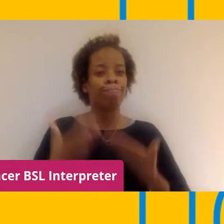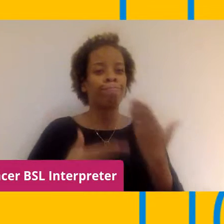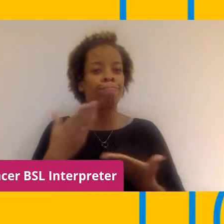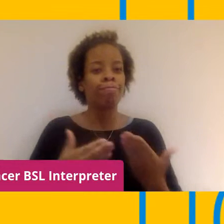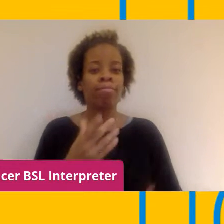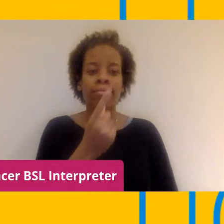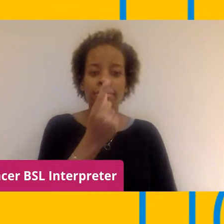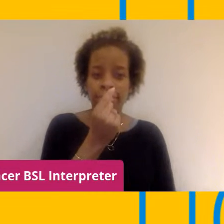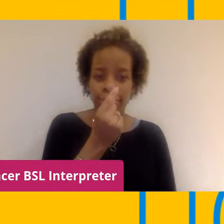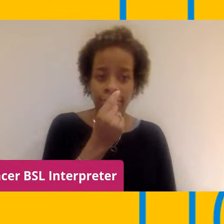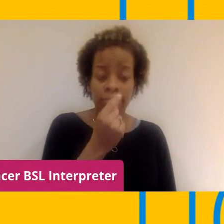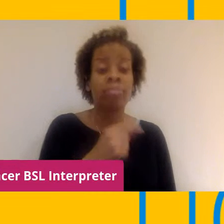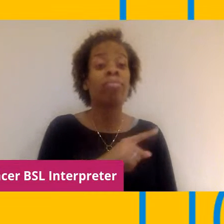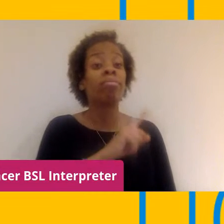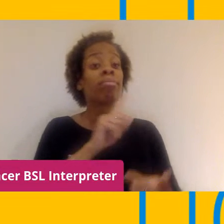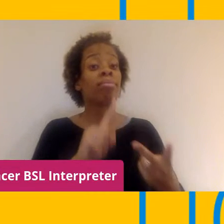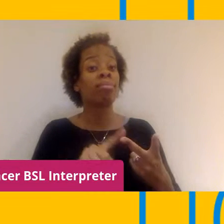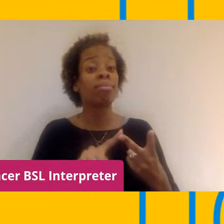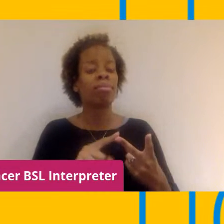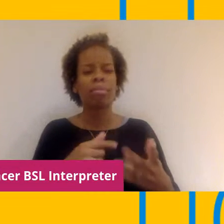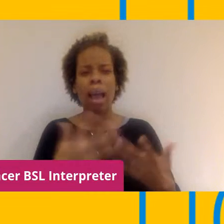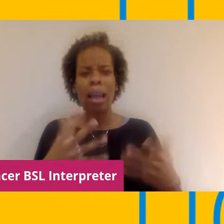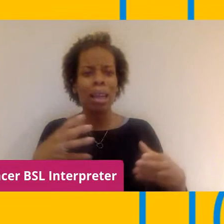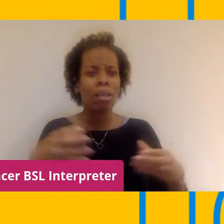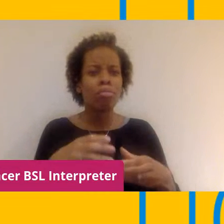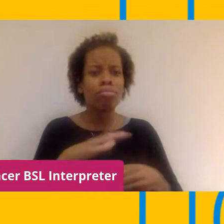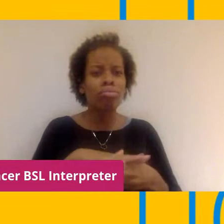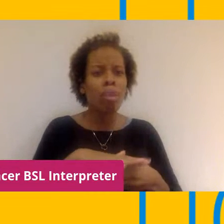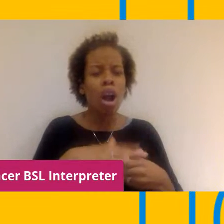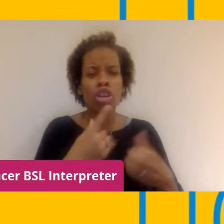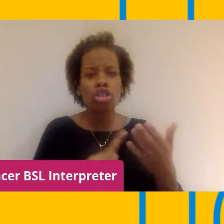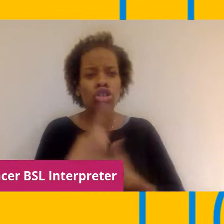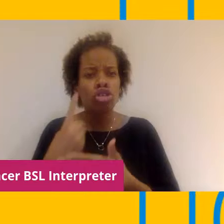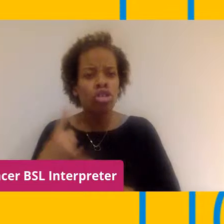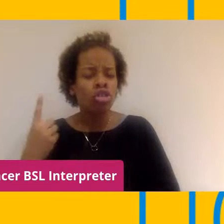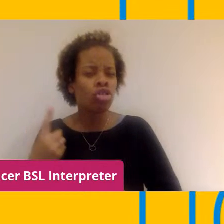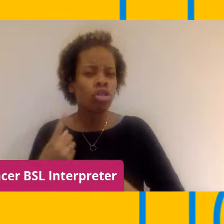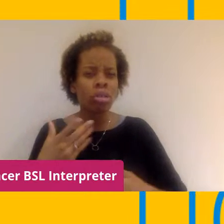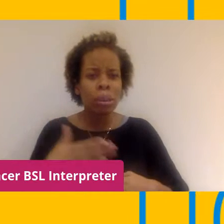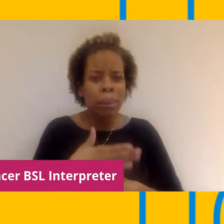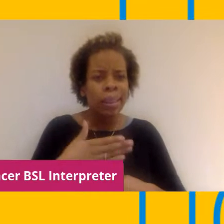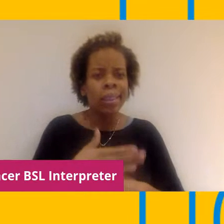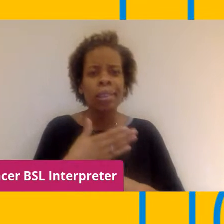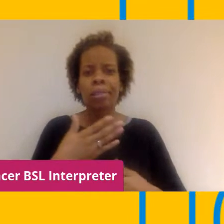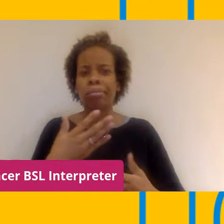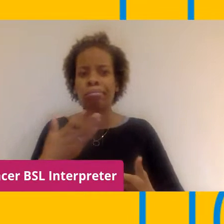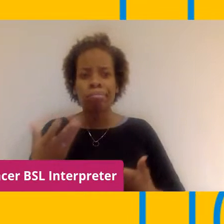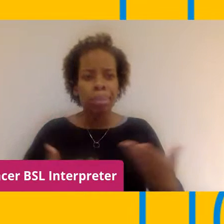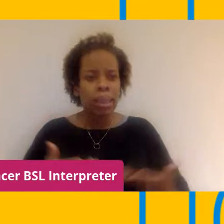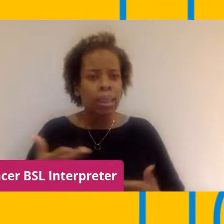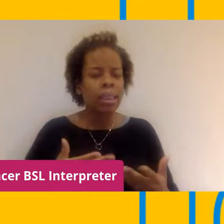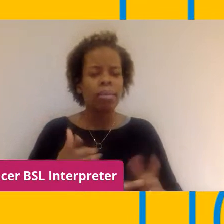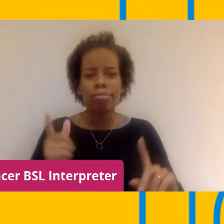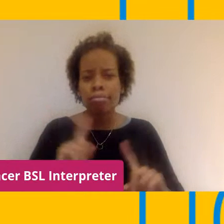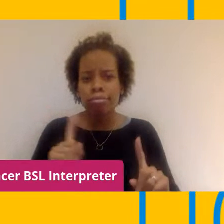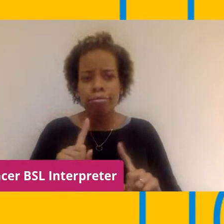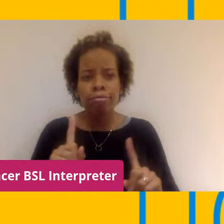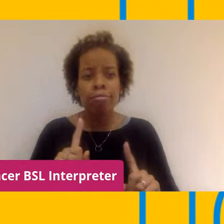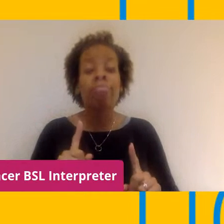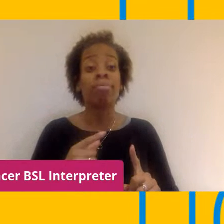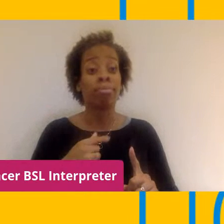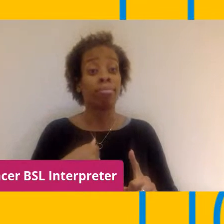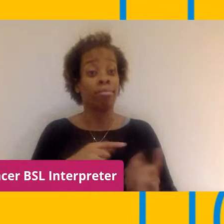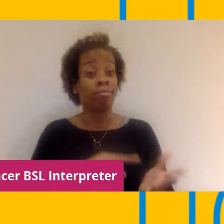an update on any branch business to enable professional services staff to talk about things from their point of view. For example,